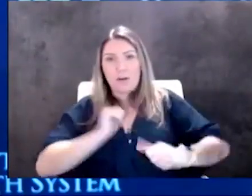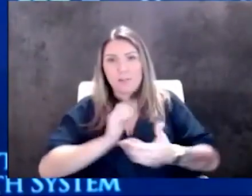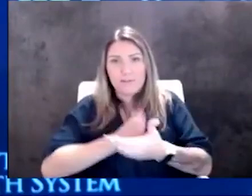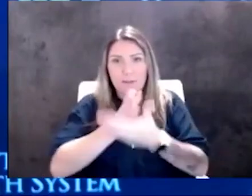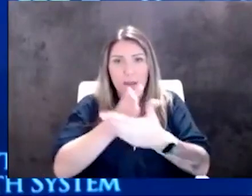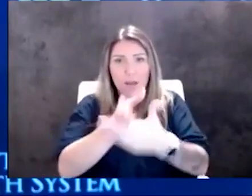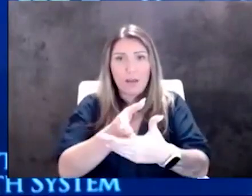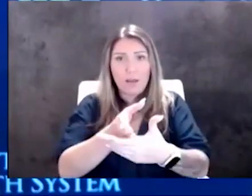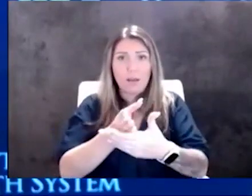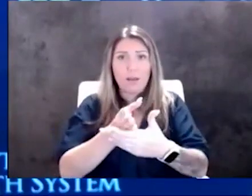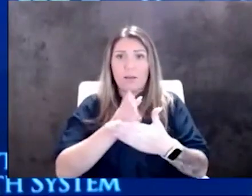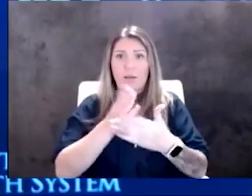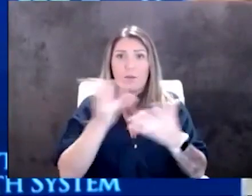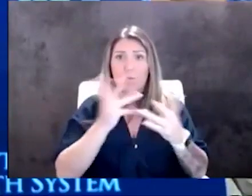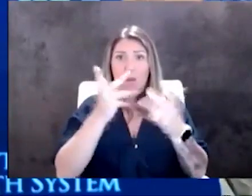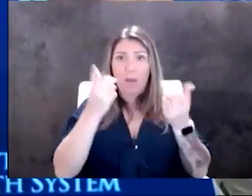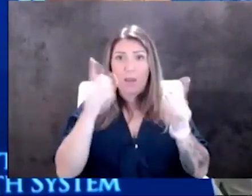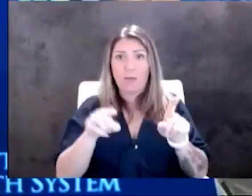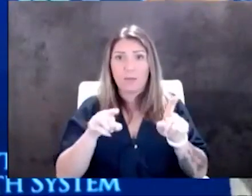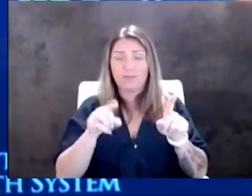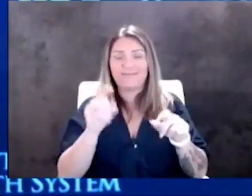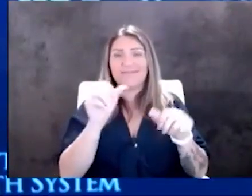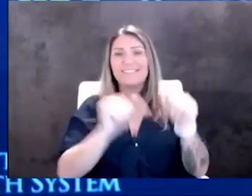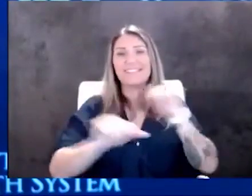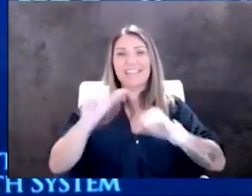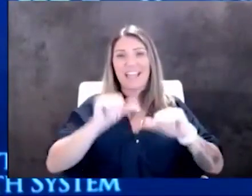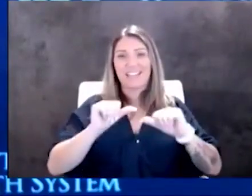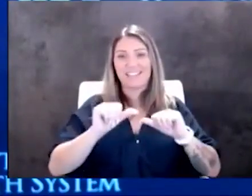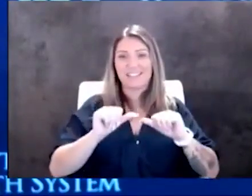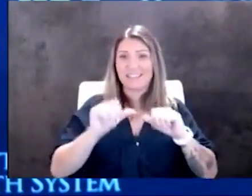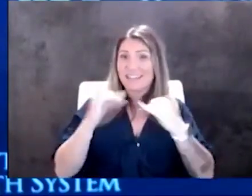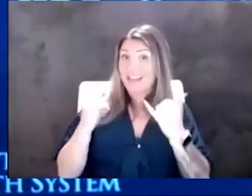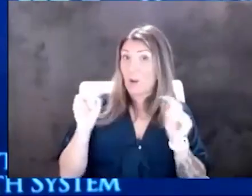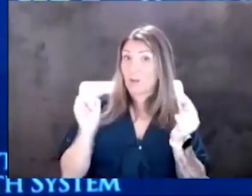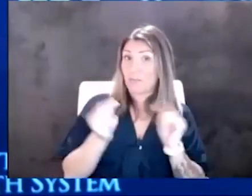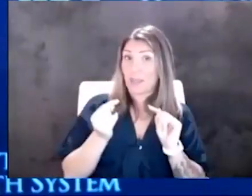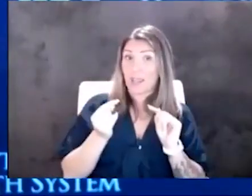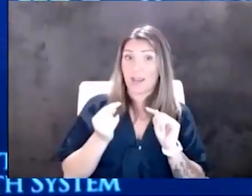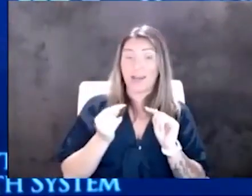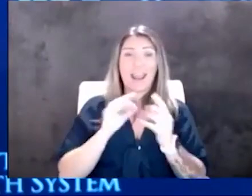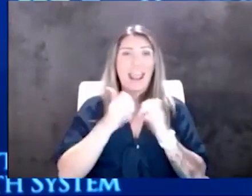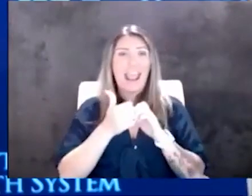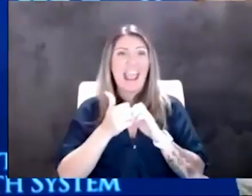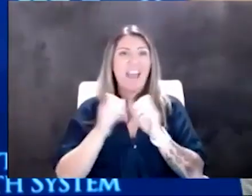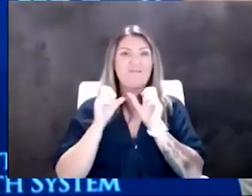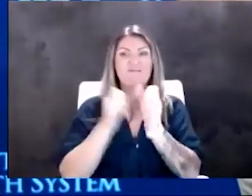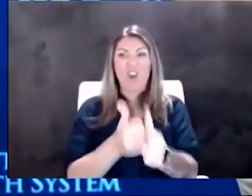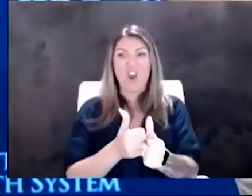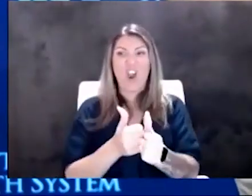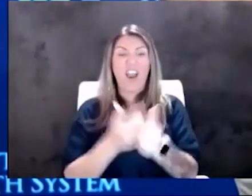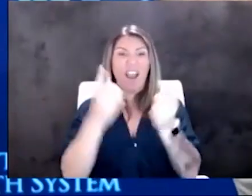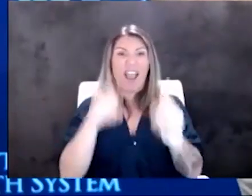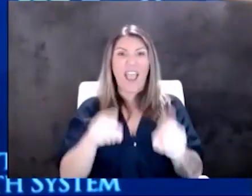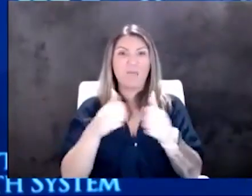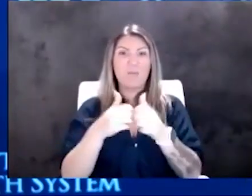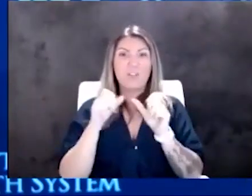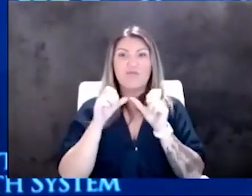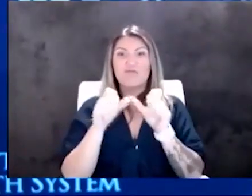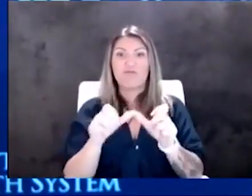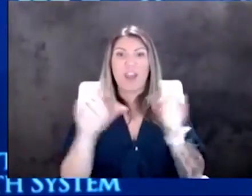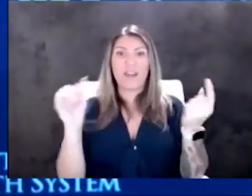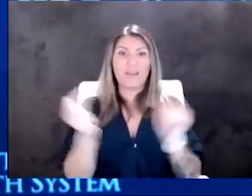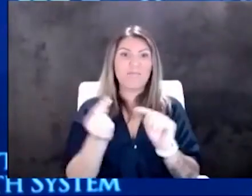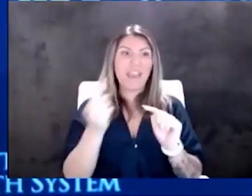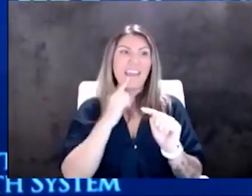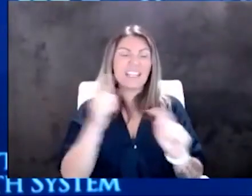there? Science. Now pain. Think about how far we've come in the management of chronic pain. All we had was before where we're just big sledgehammers. We're